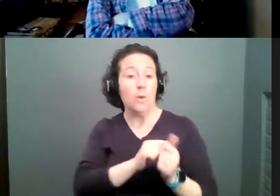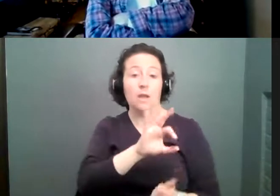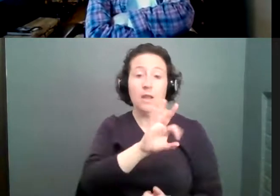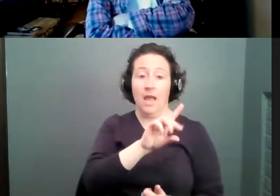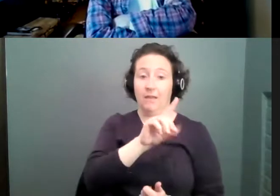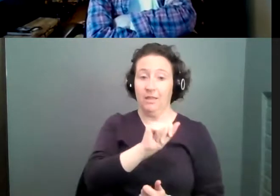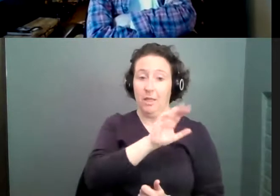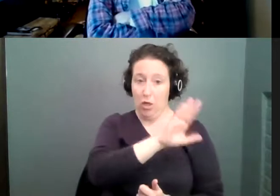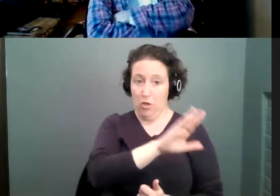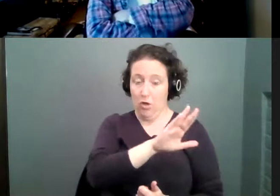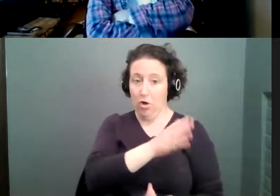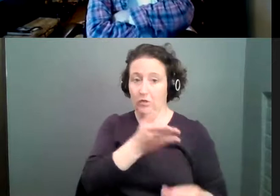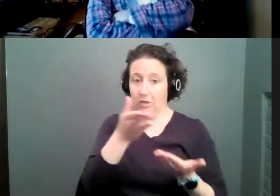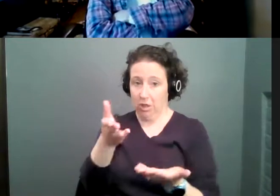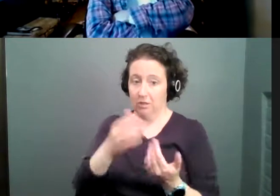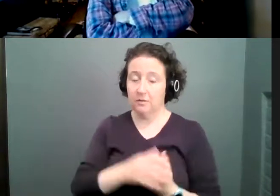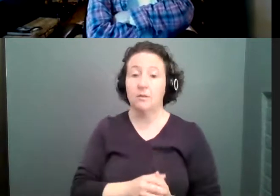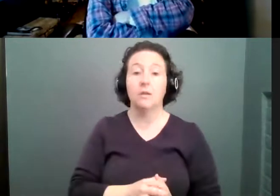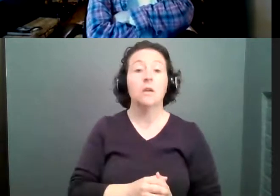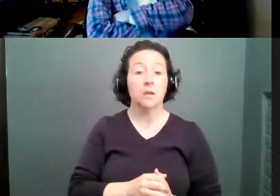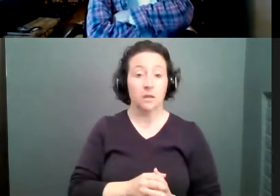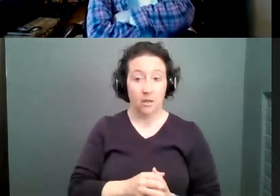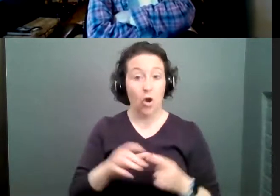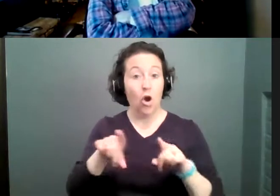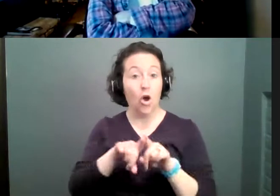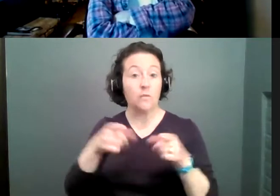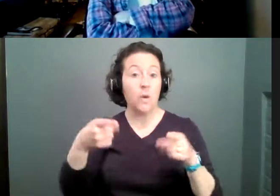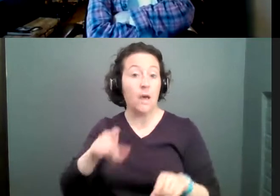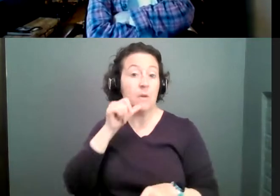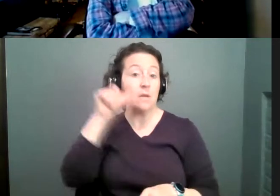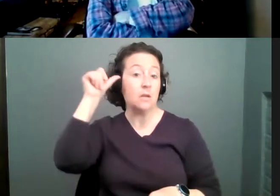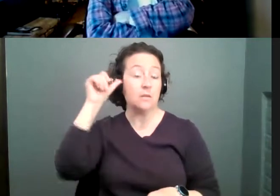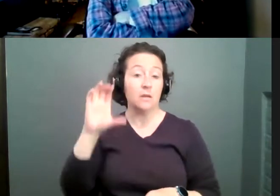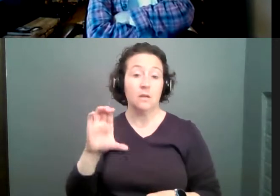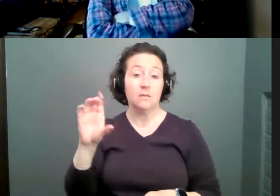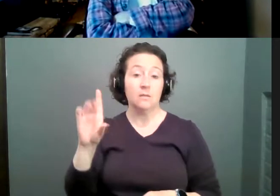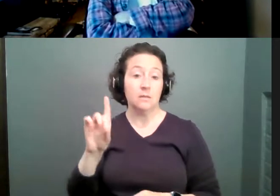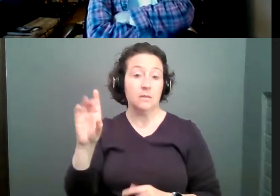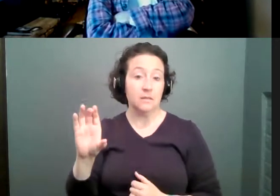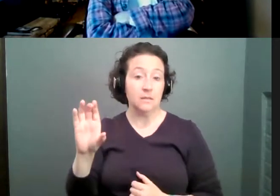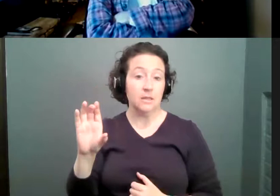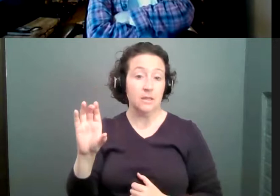FDA's position. In addition, yesterday, CDC, on